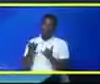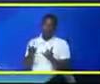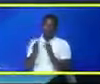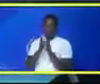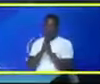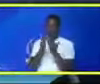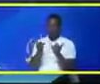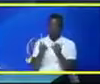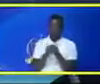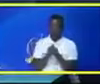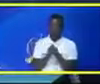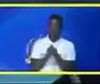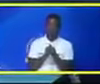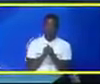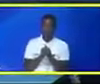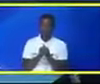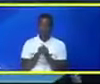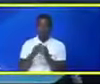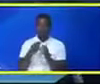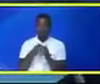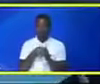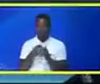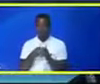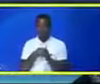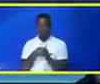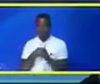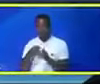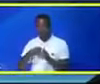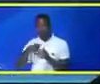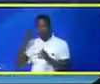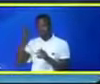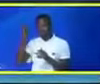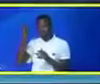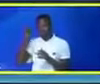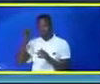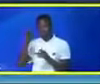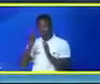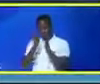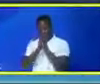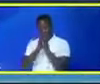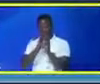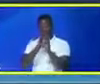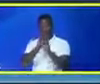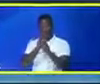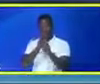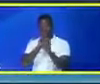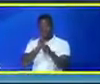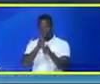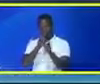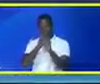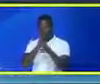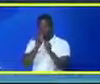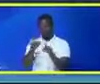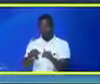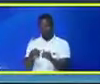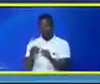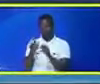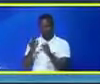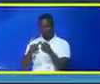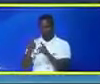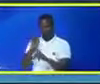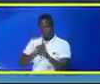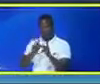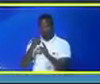pray. I am a testament of answered prayer. Unto thee that answers